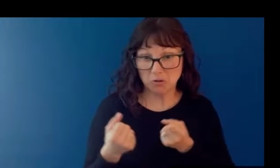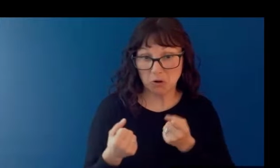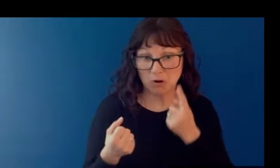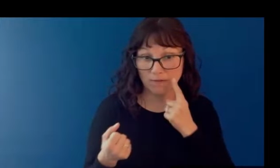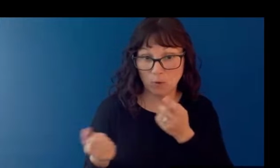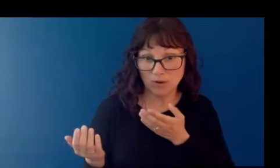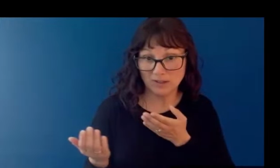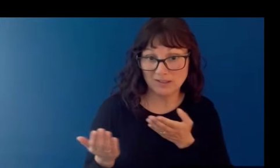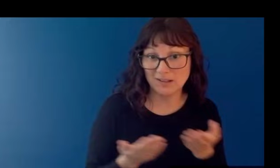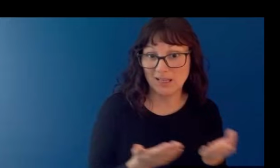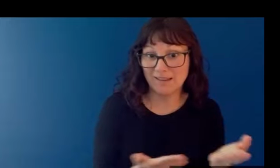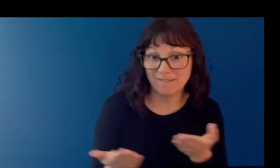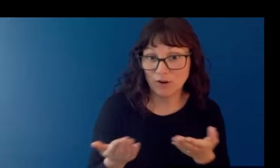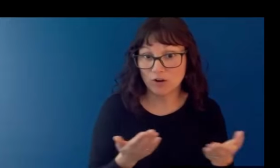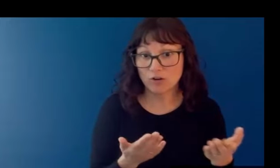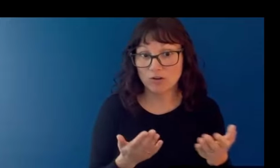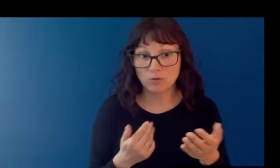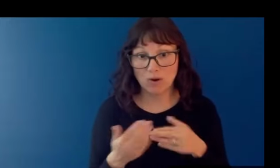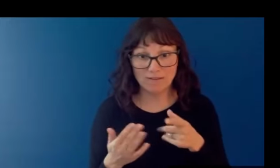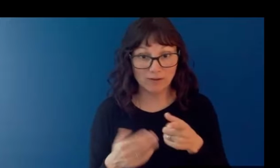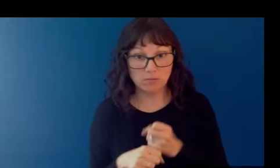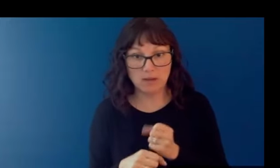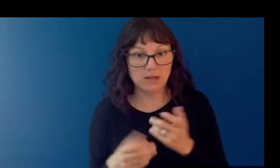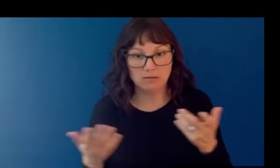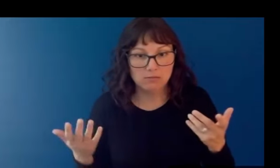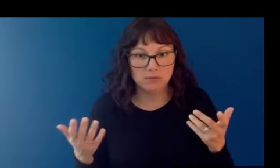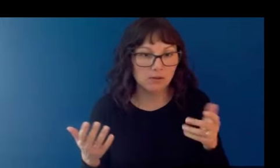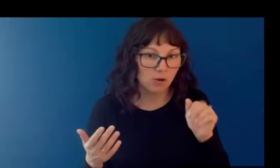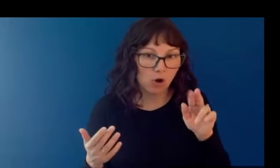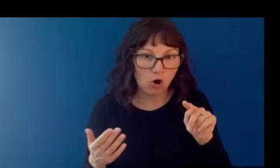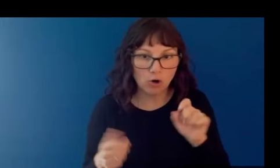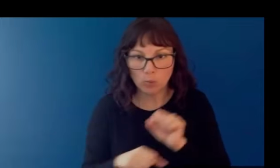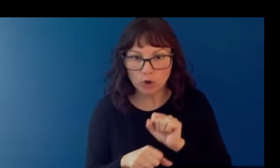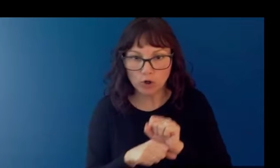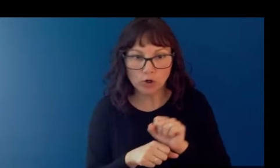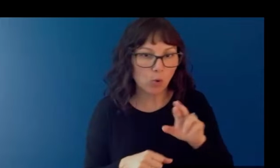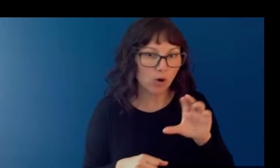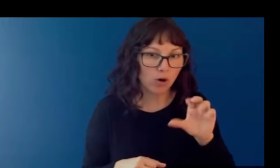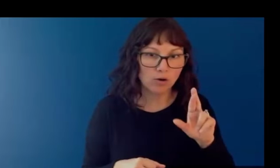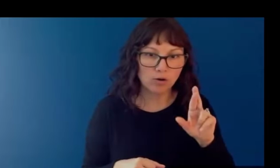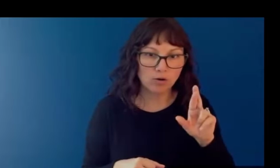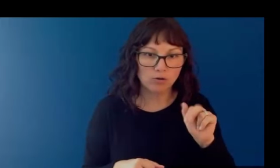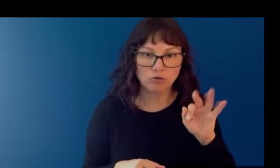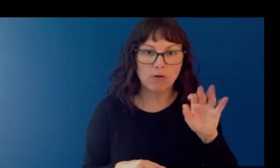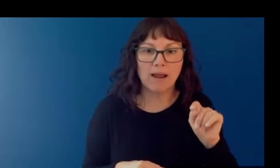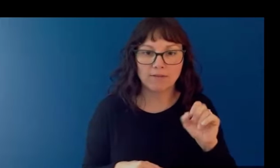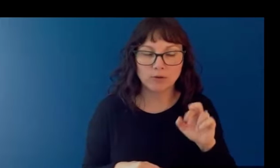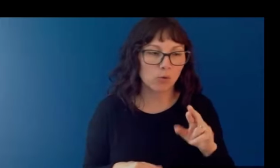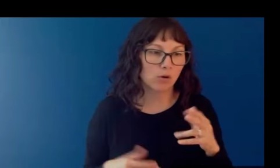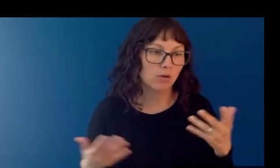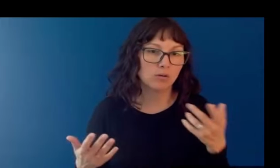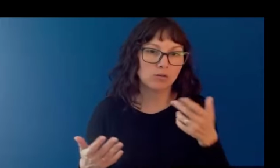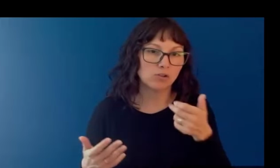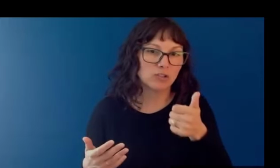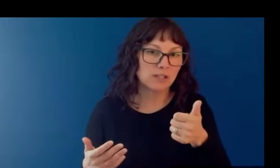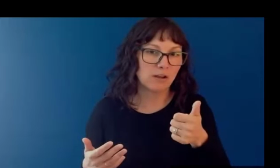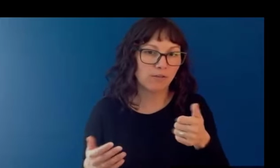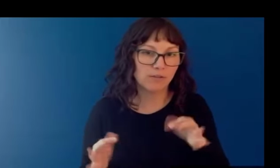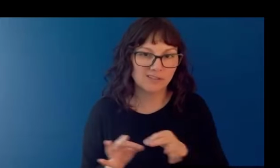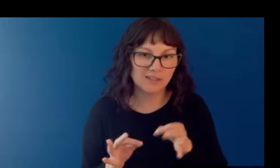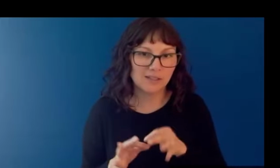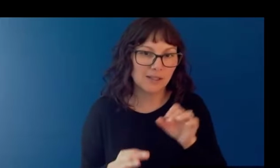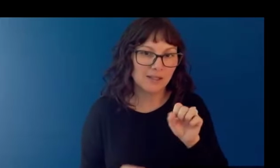deliver what it is that you've made, whether it's artwork or a craft, or you are a seamstress.